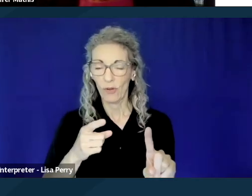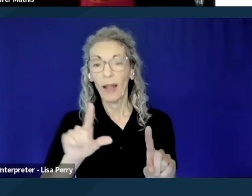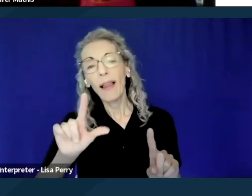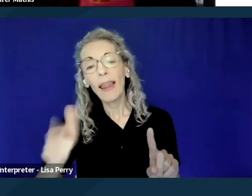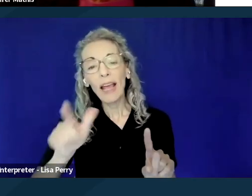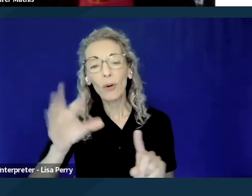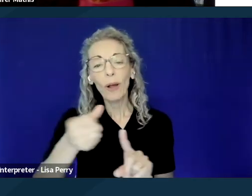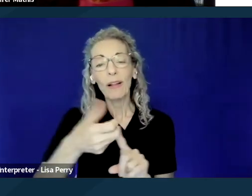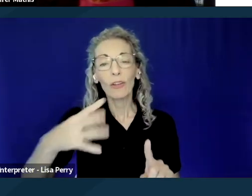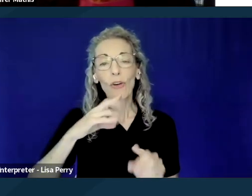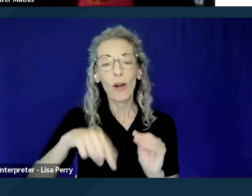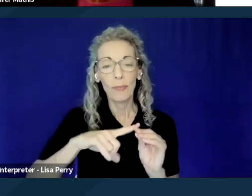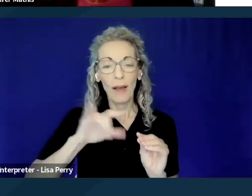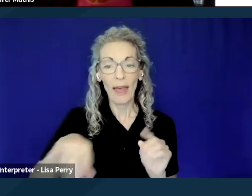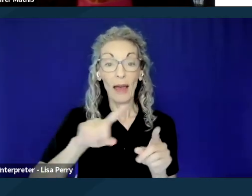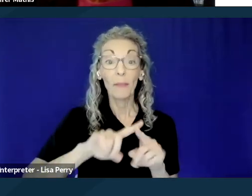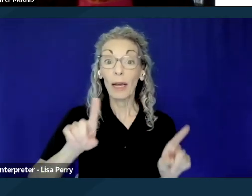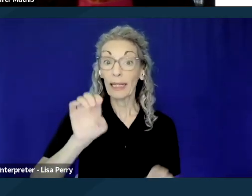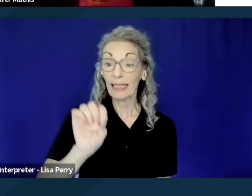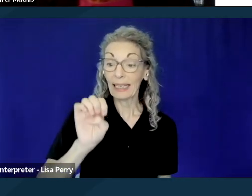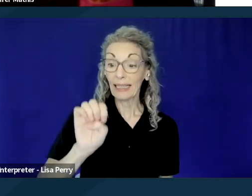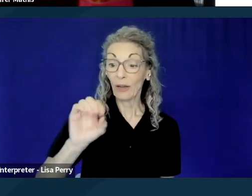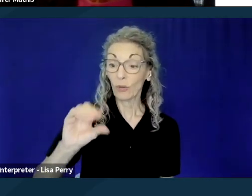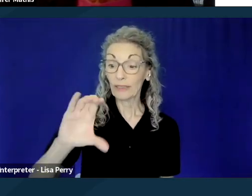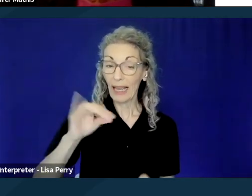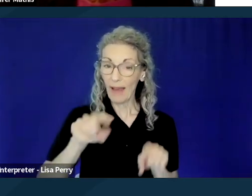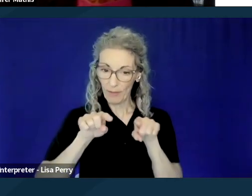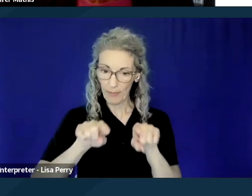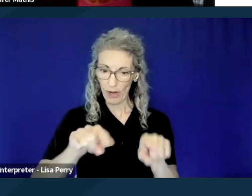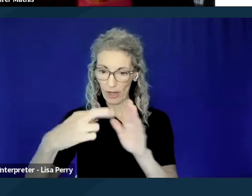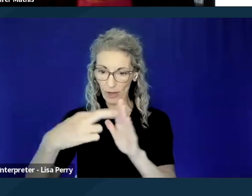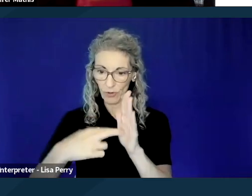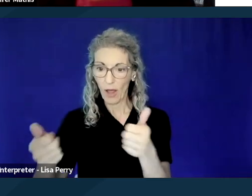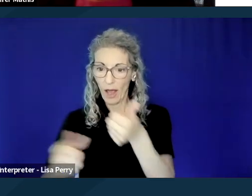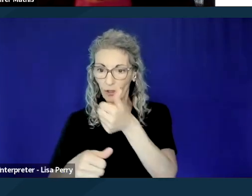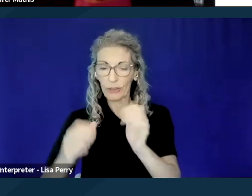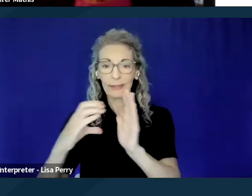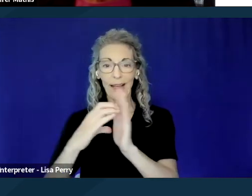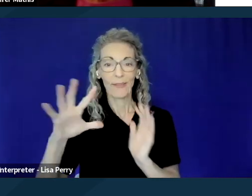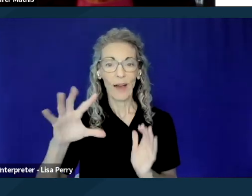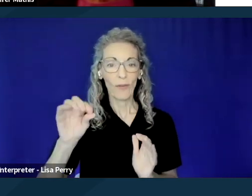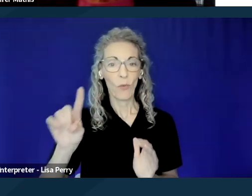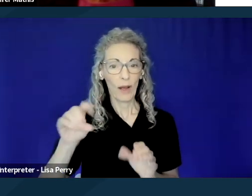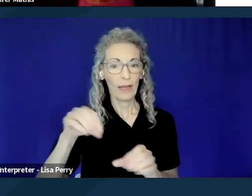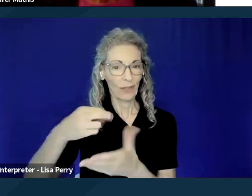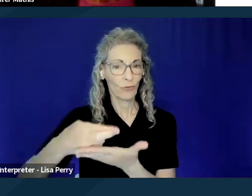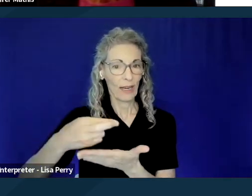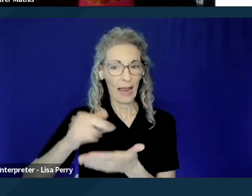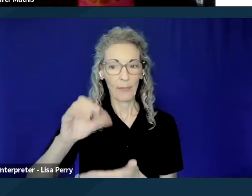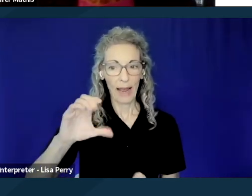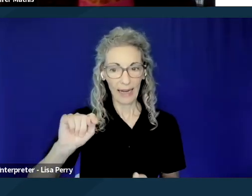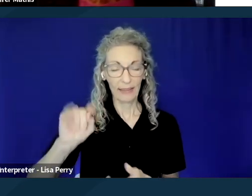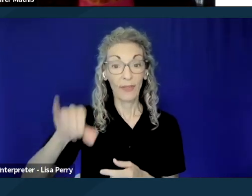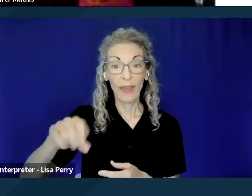the EEOC has a parallel regulation under Section 501 of the Rehab Act for